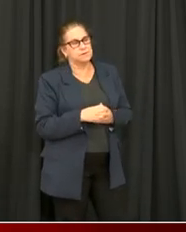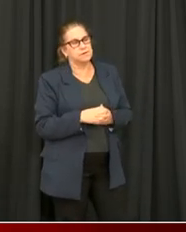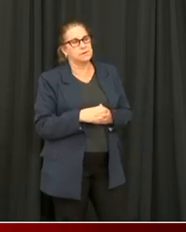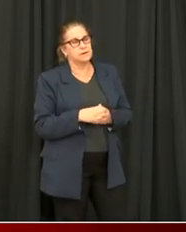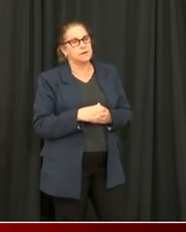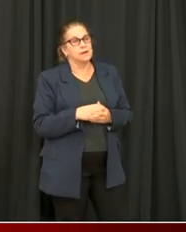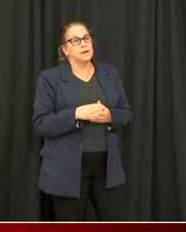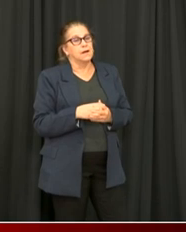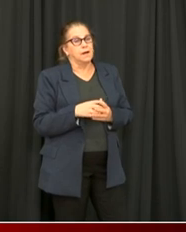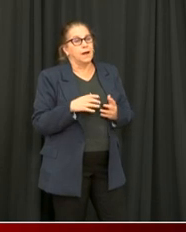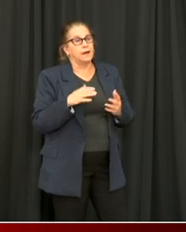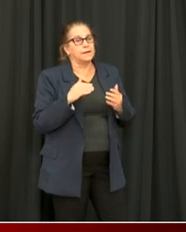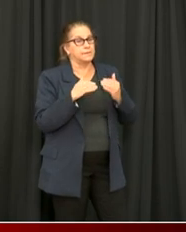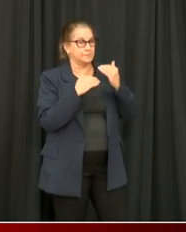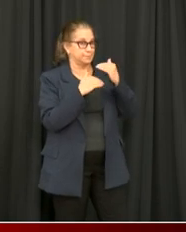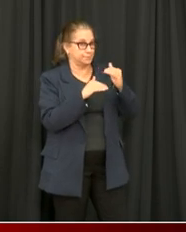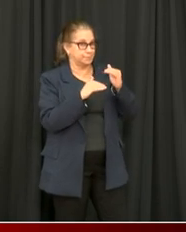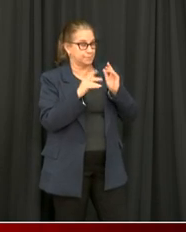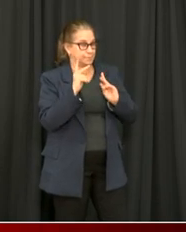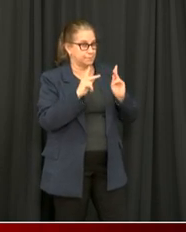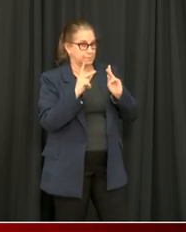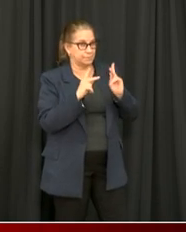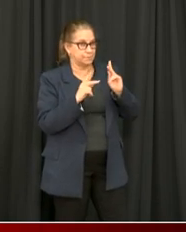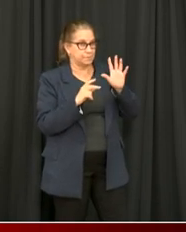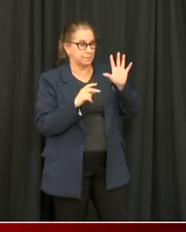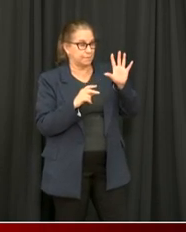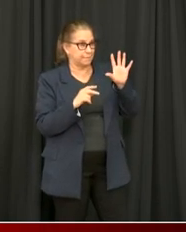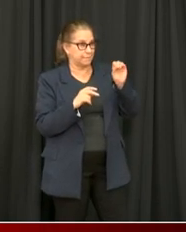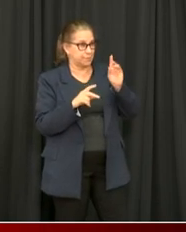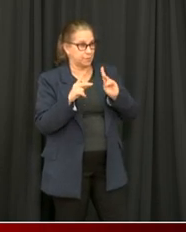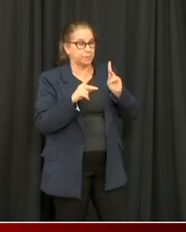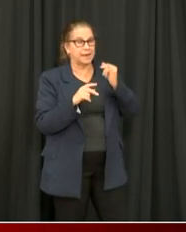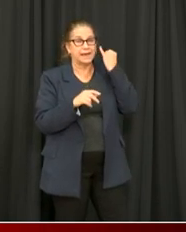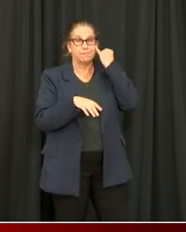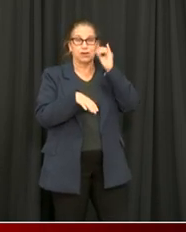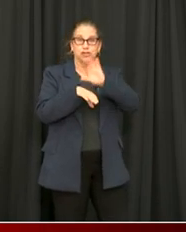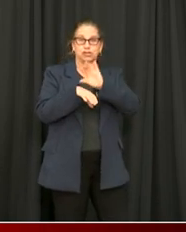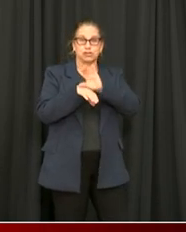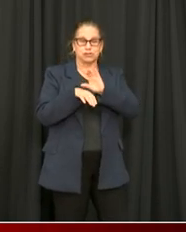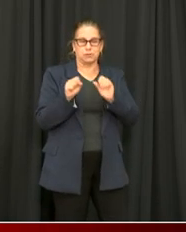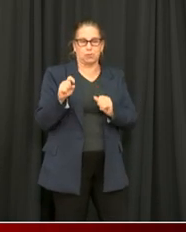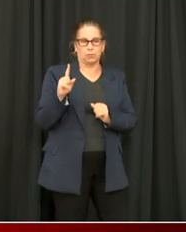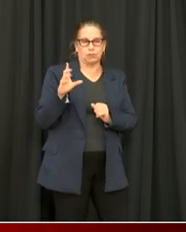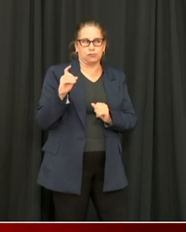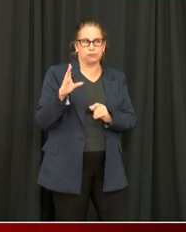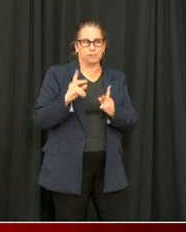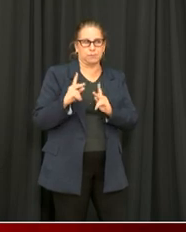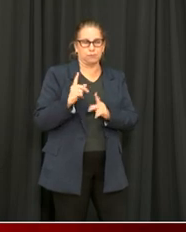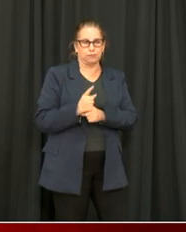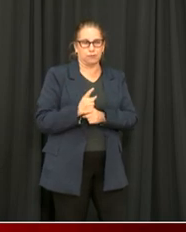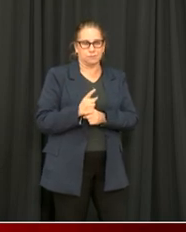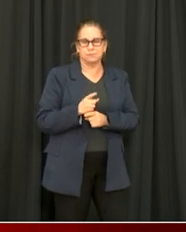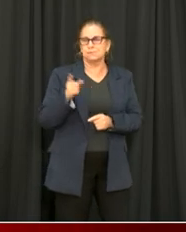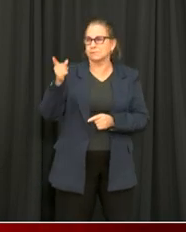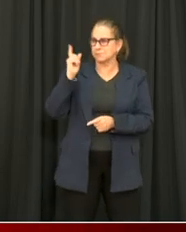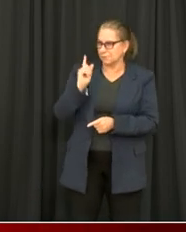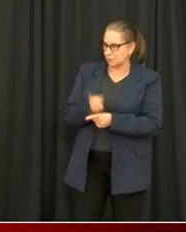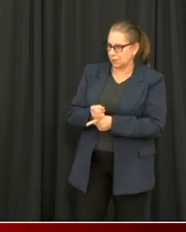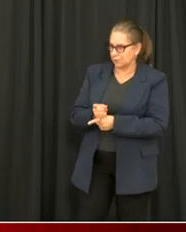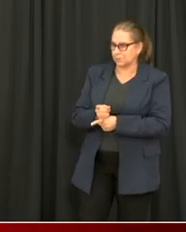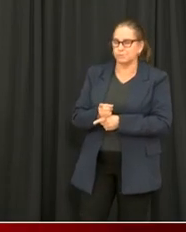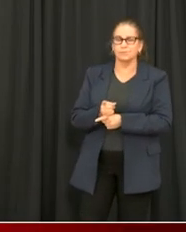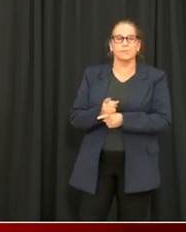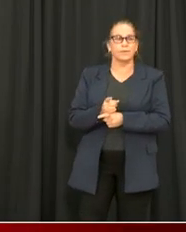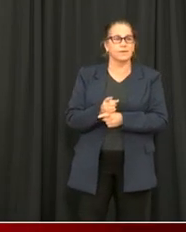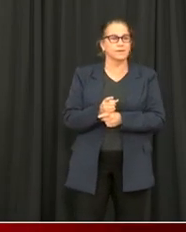people, unless it's a church, in which case it can be 100 people. Yes. And Or no unless qua-